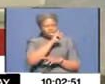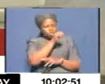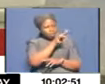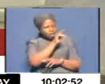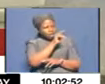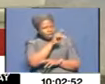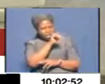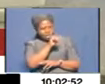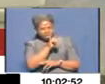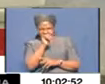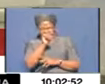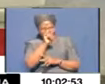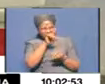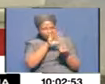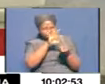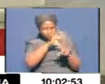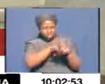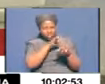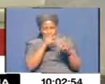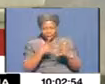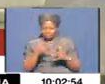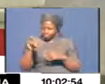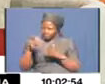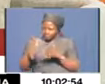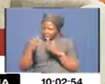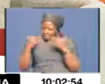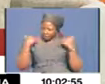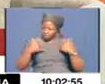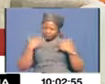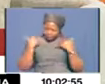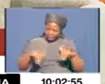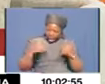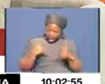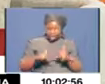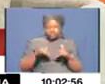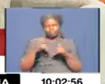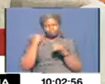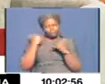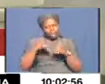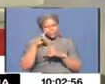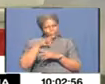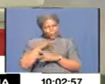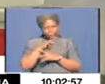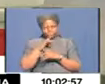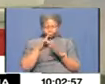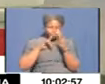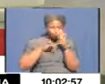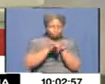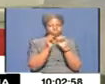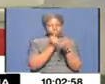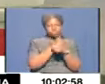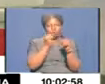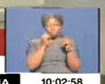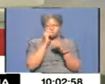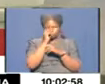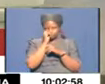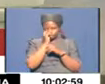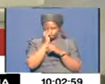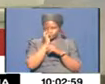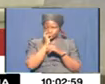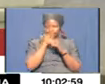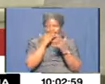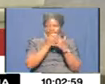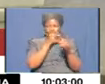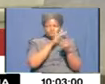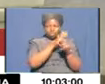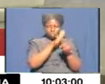It was the way I was playing. It was a no-nonsense place, so you could not pass. If you pass, the ball remains. Thank you very much,